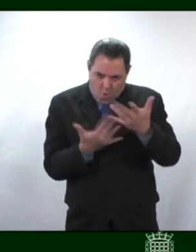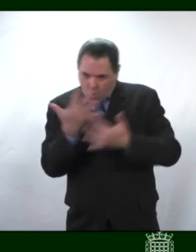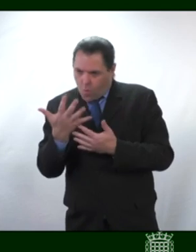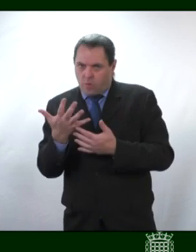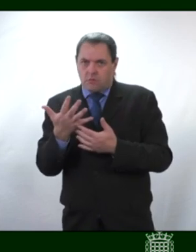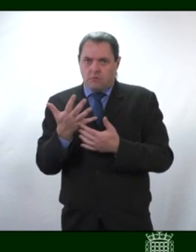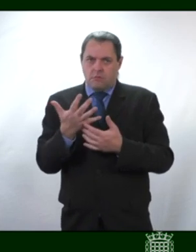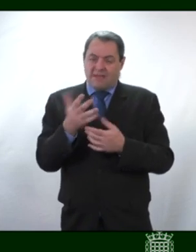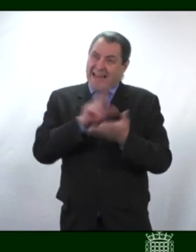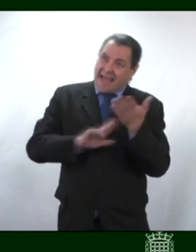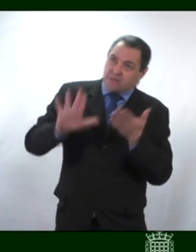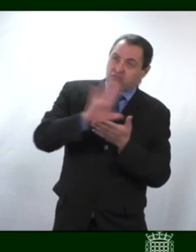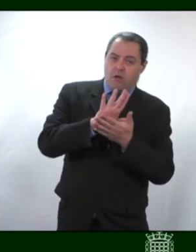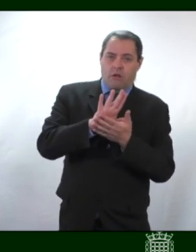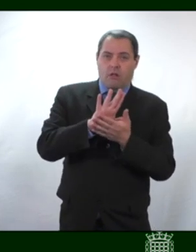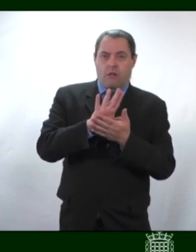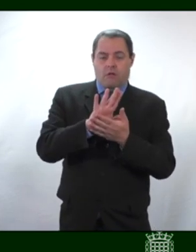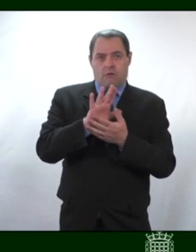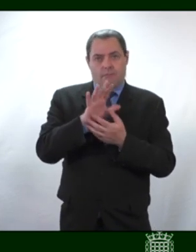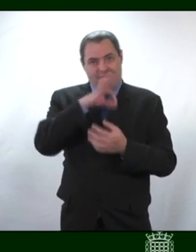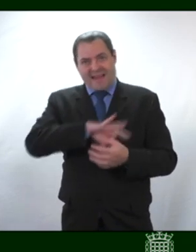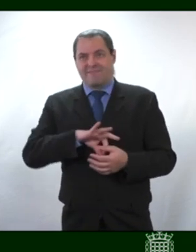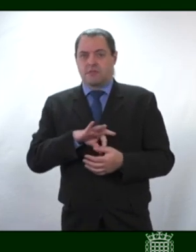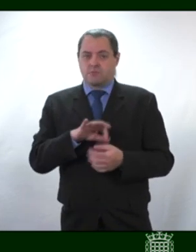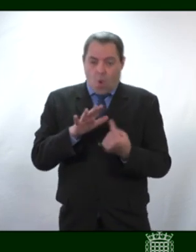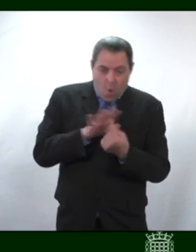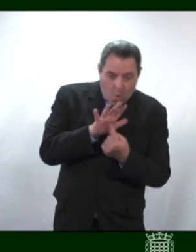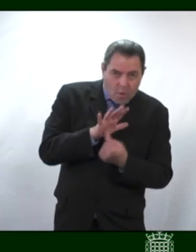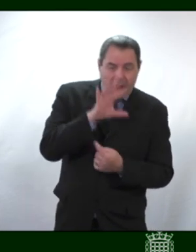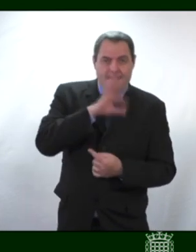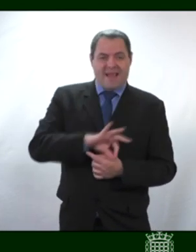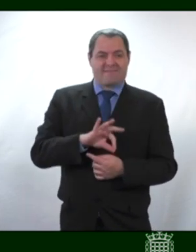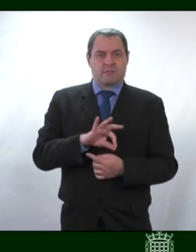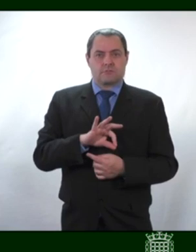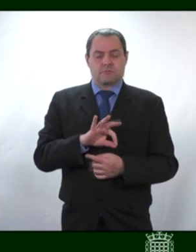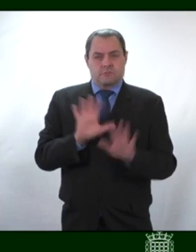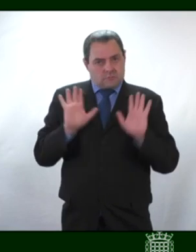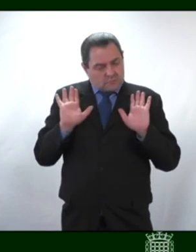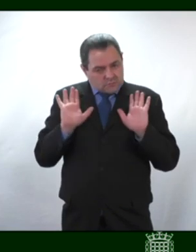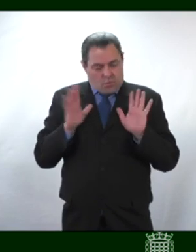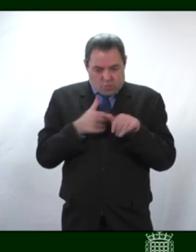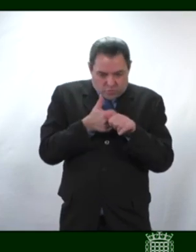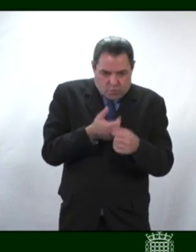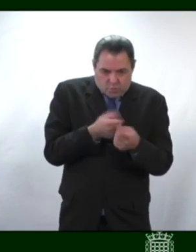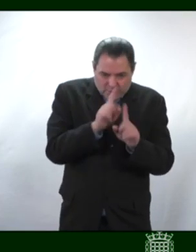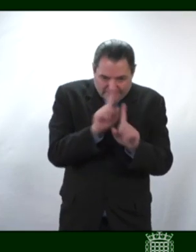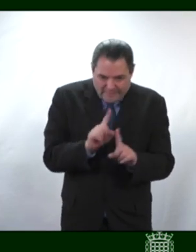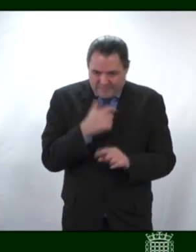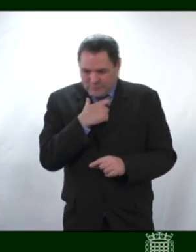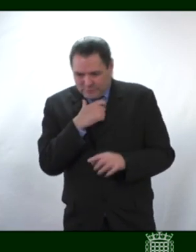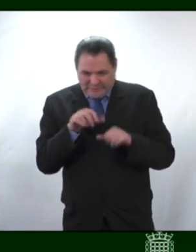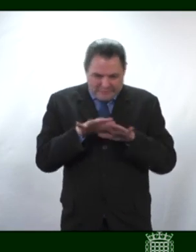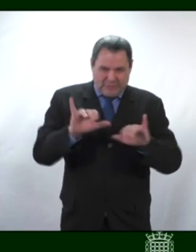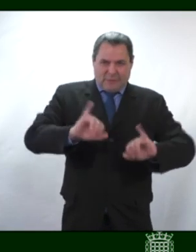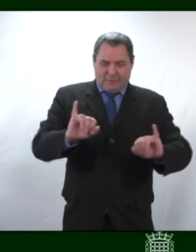the local interest, and to take these decisions as locally as possible to make sure that we support people as much as possible, take action where